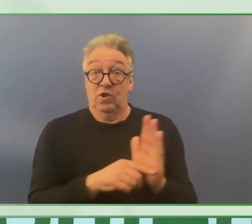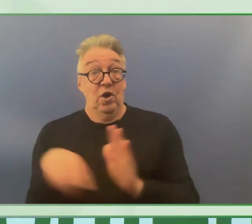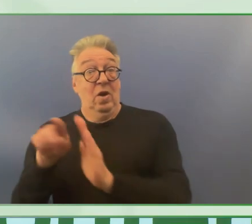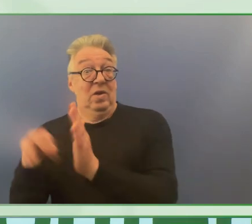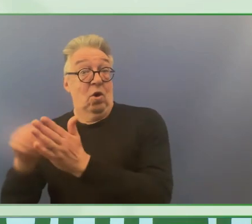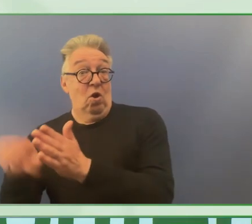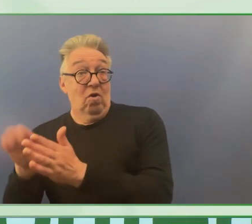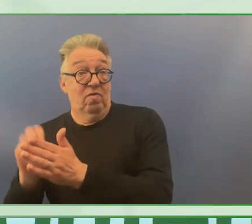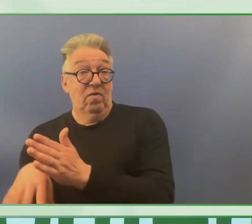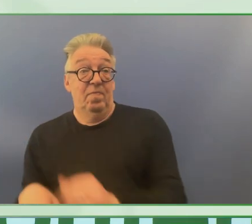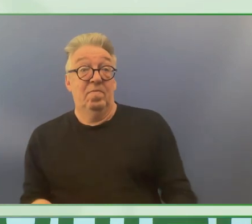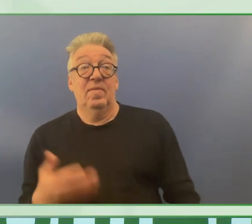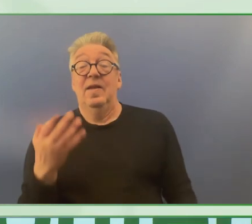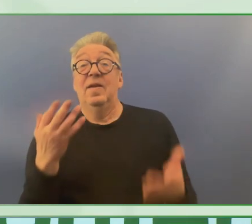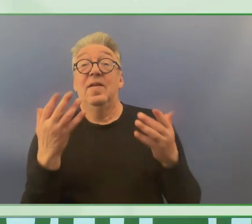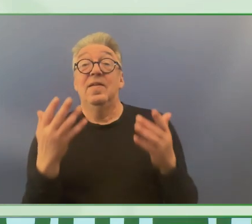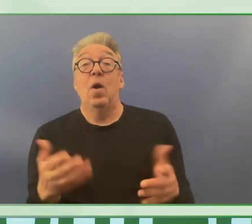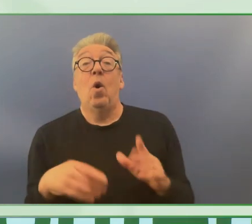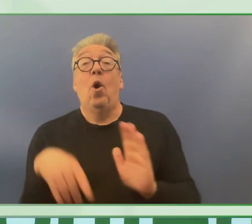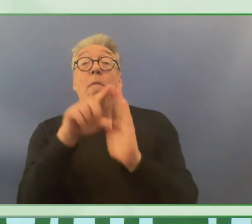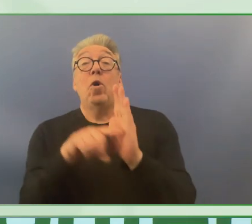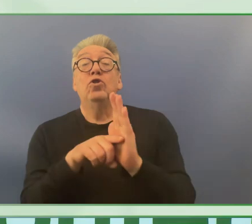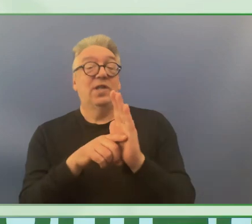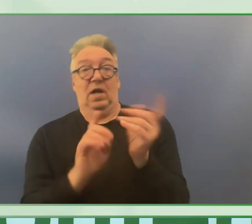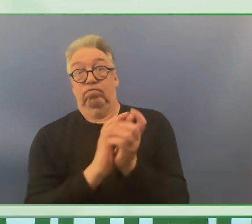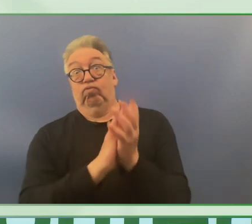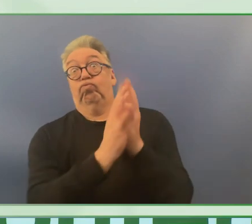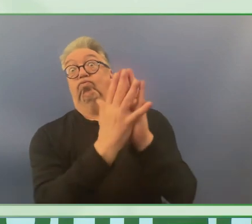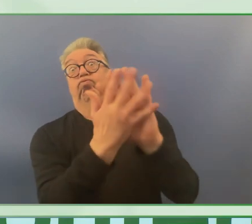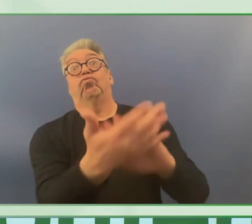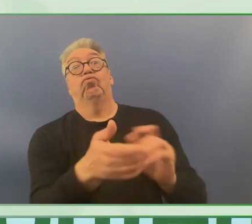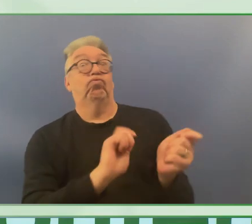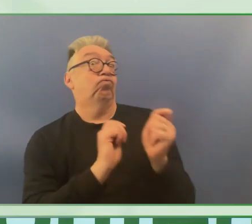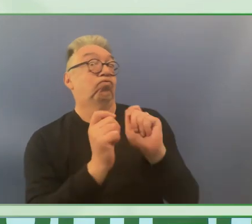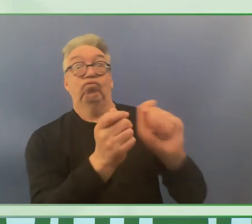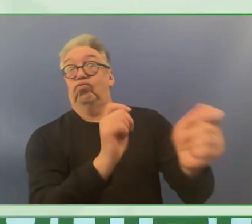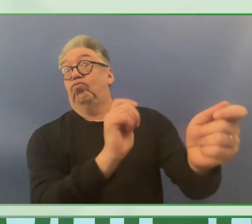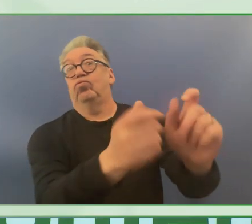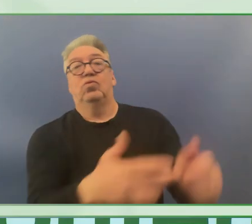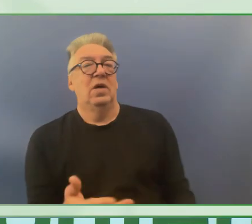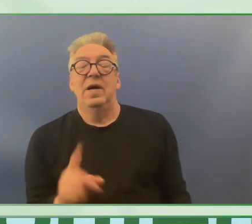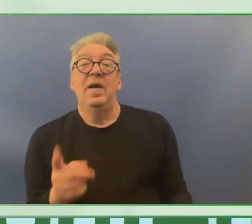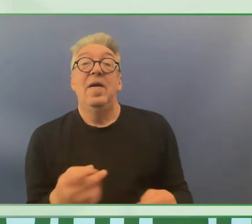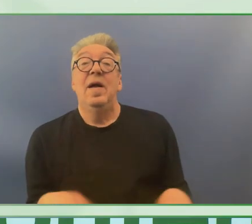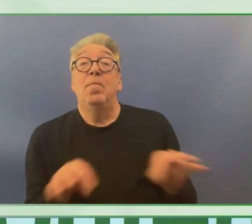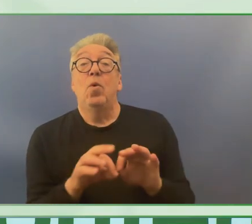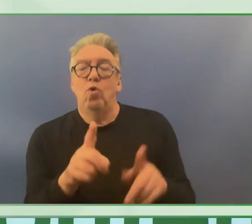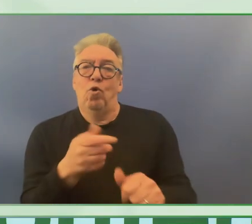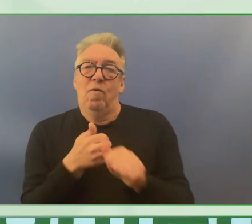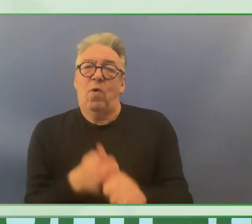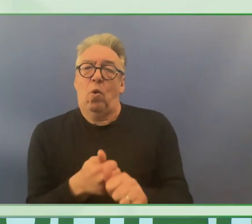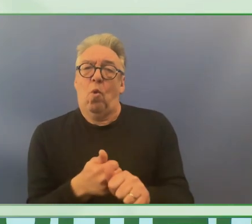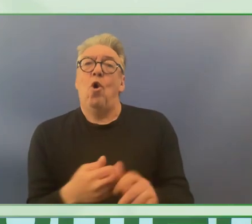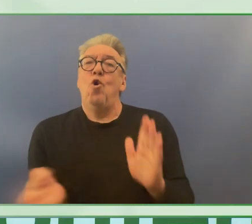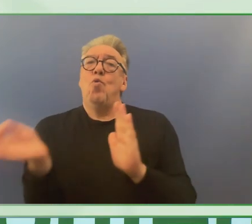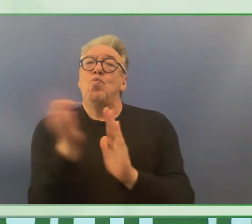fluctuating policy, let's say, which is why it's really important to have really robust principles and really robust things in place